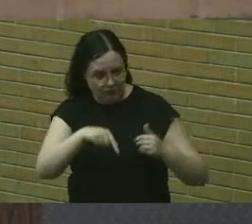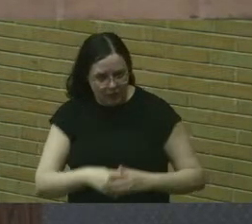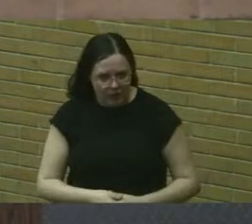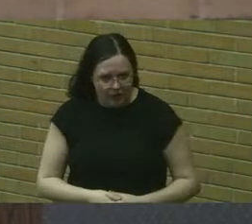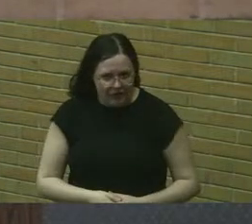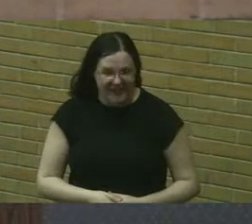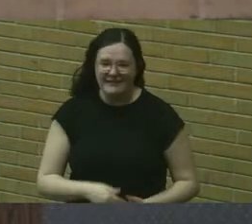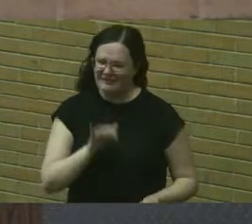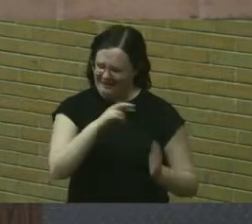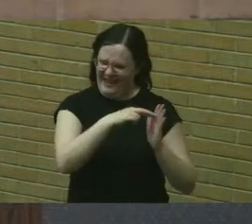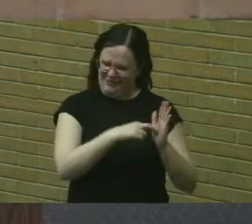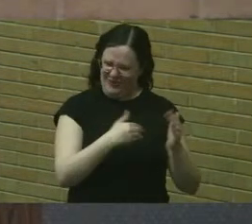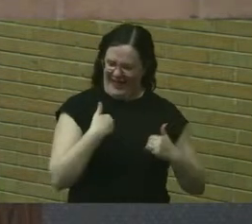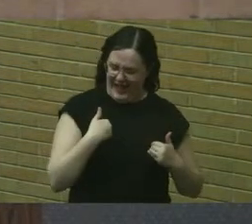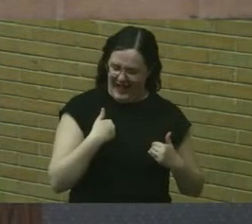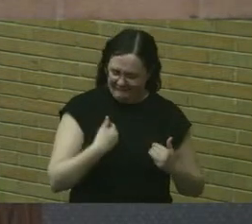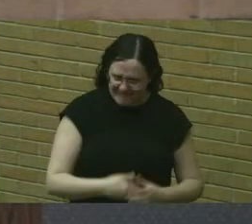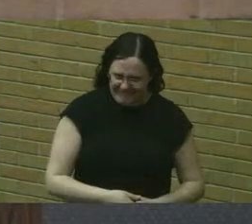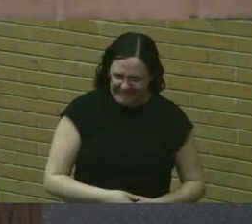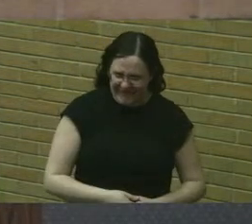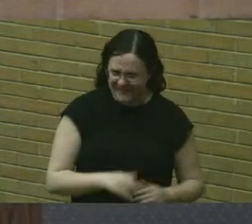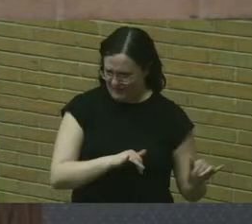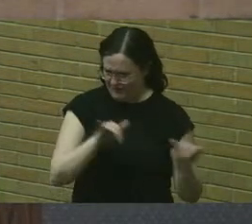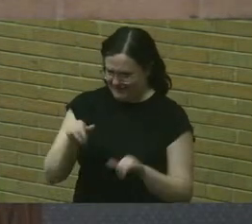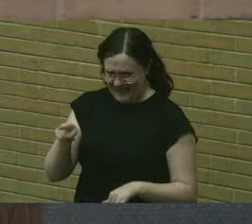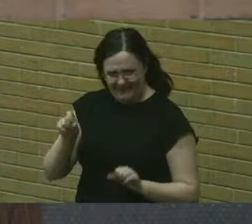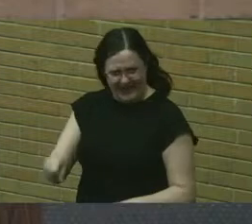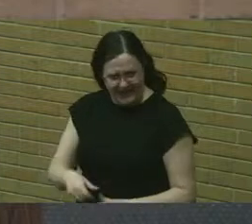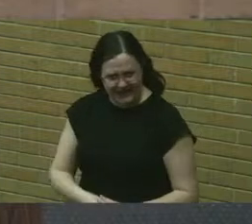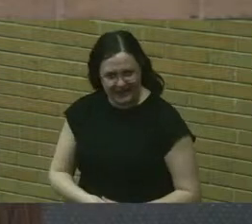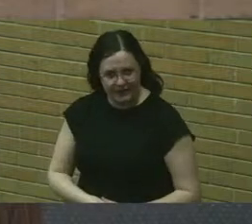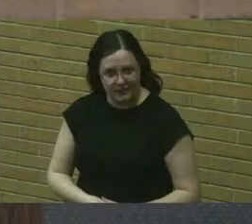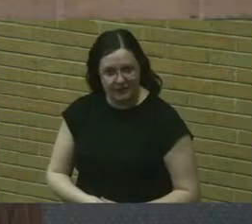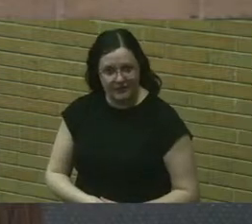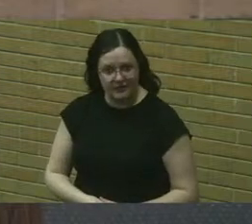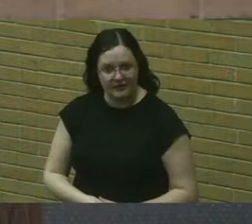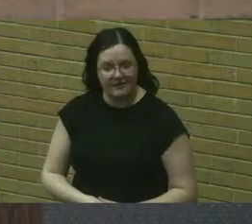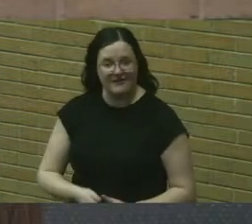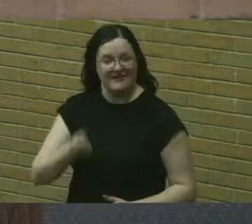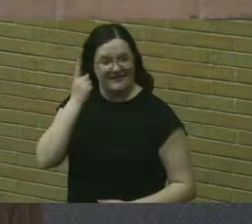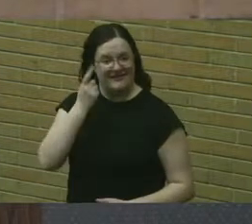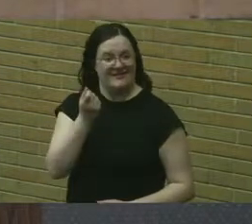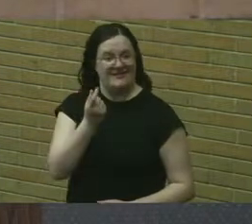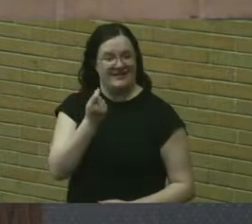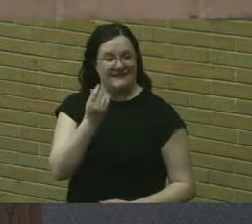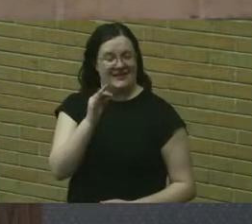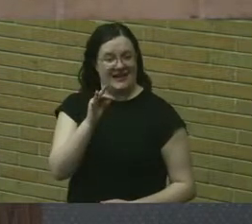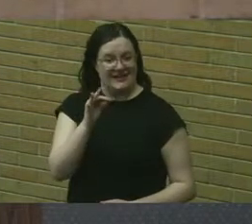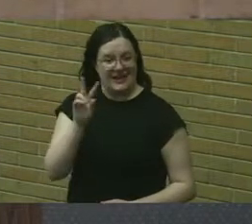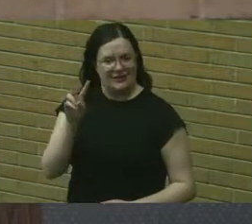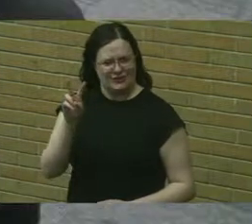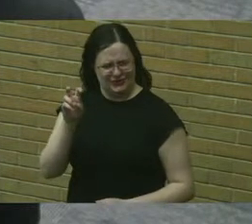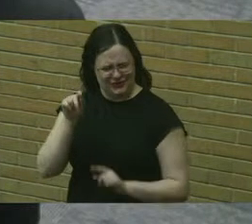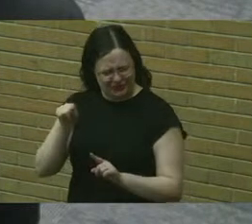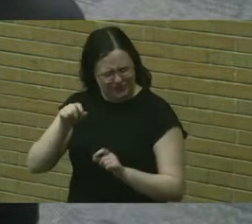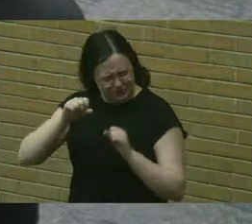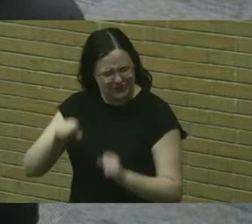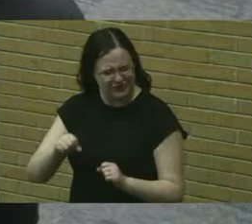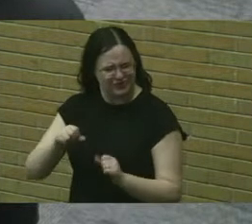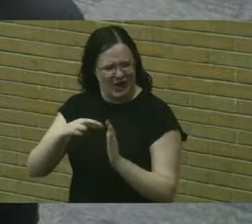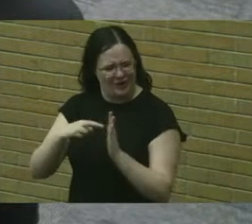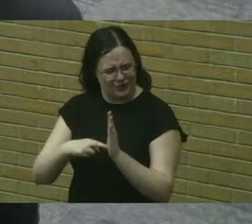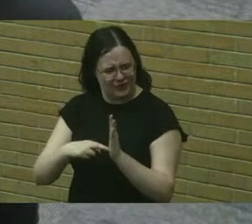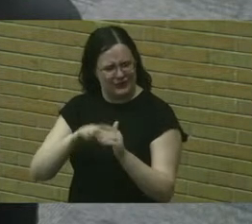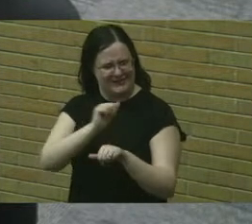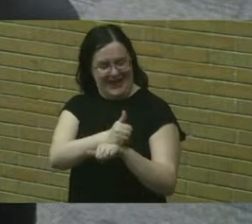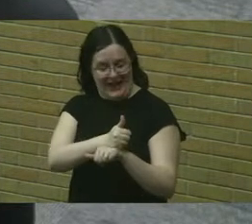and yet 1199 and Local 200 are some of the strongest unions that exist in the community. We can have that here,